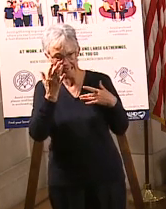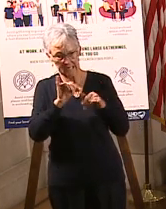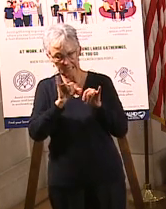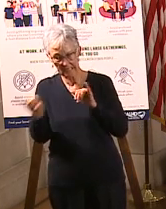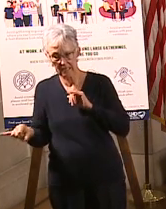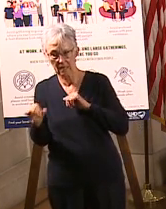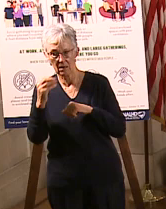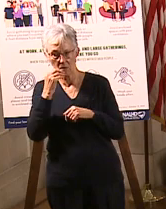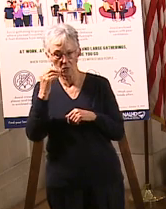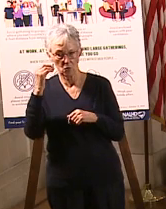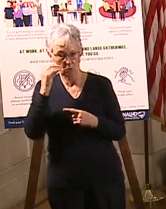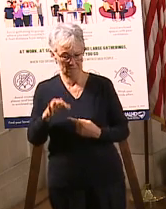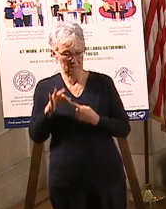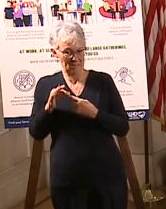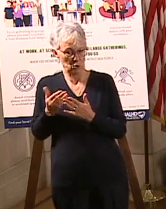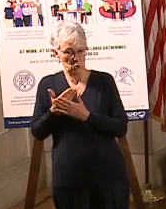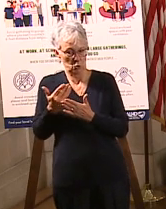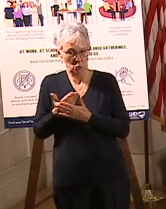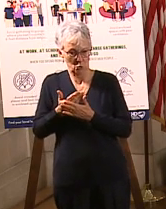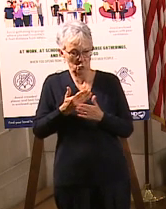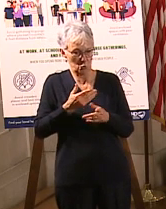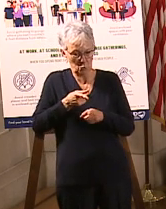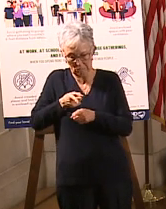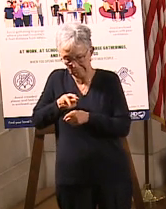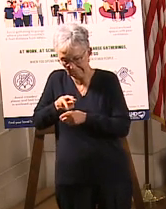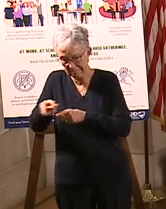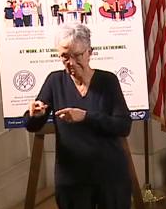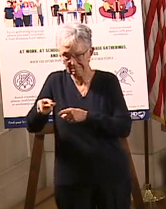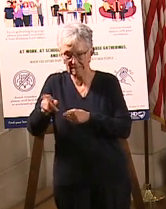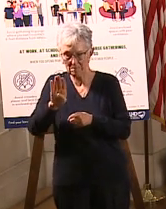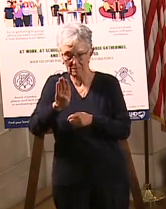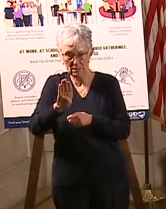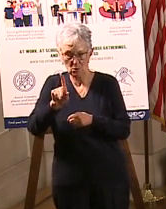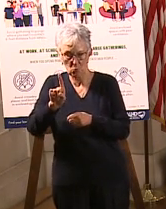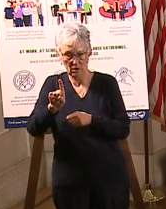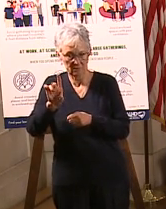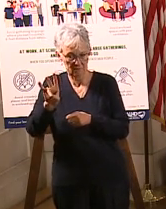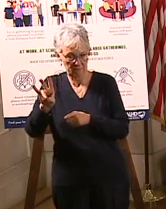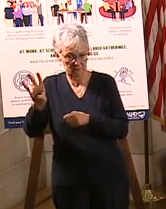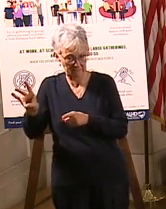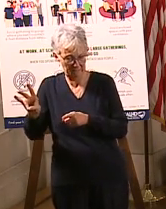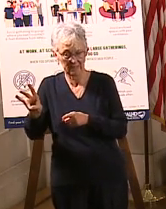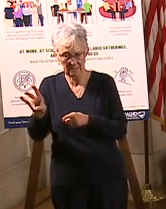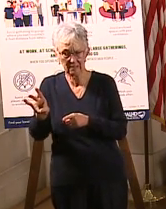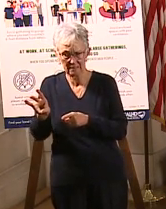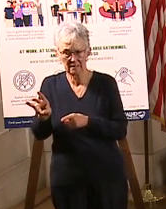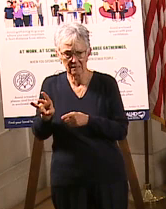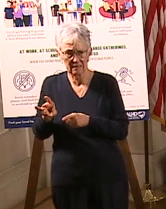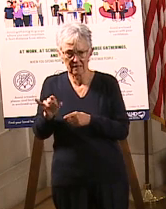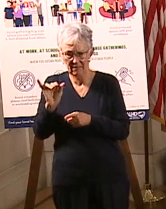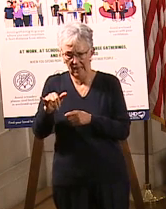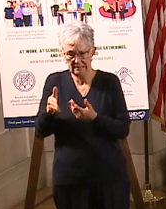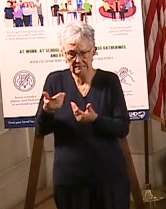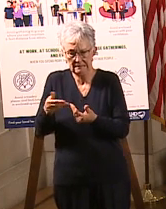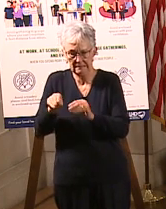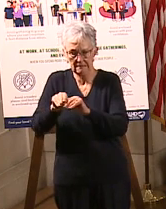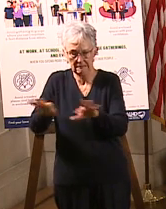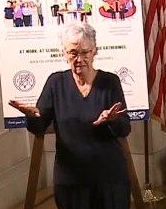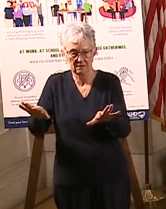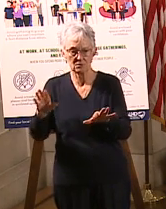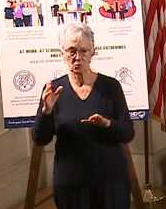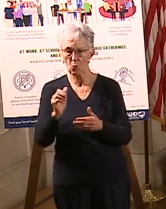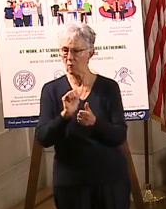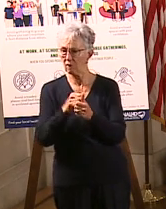more infectious. We want people to take these extra precautions, avoid the 3 C's, you know, those crowded places, confined spaces, close